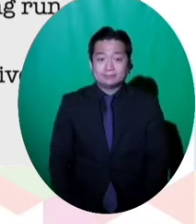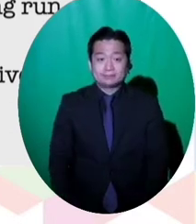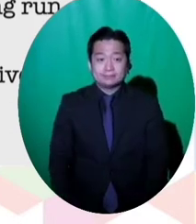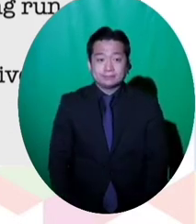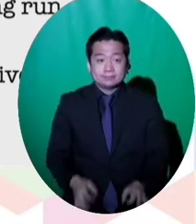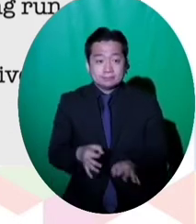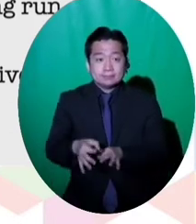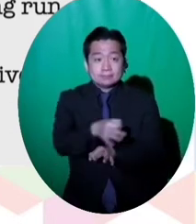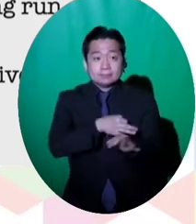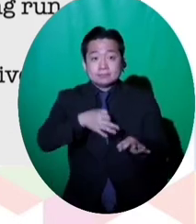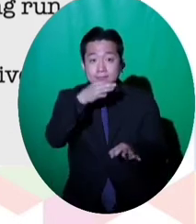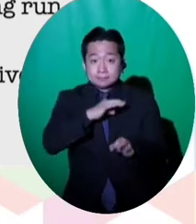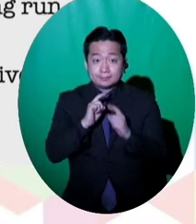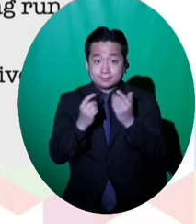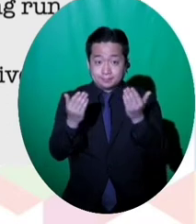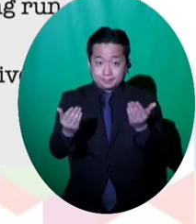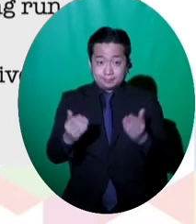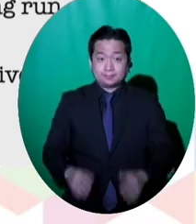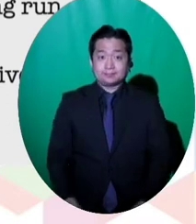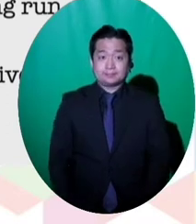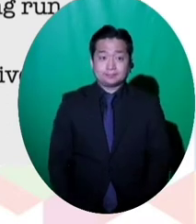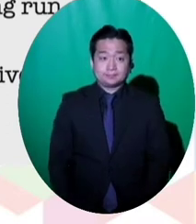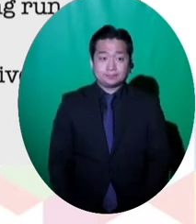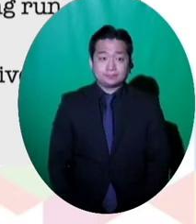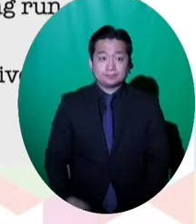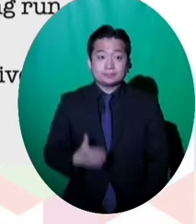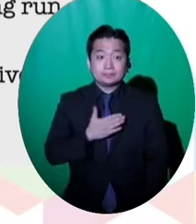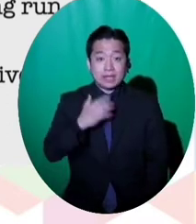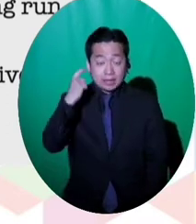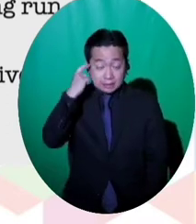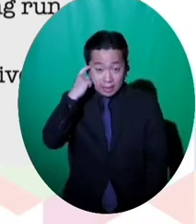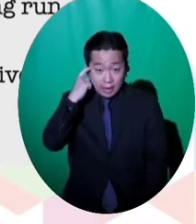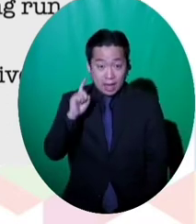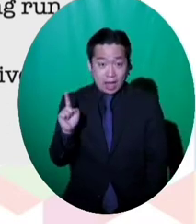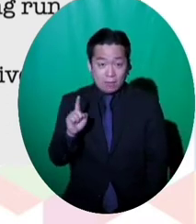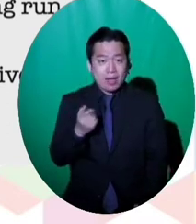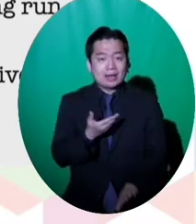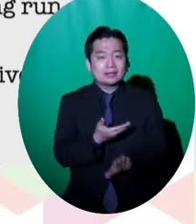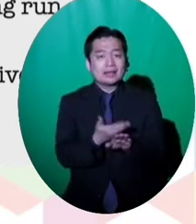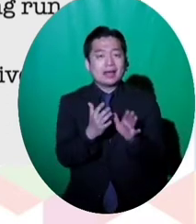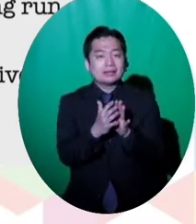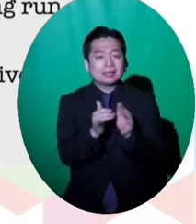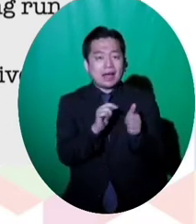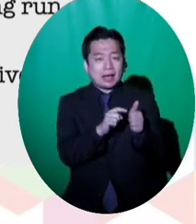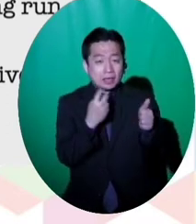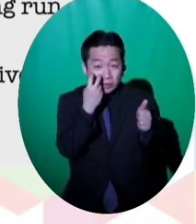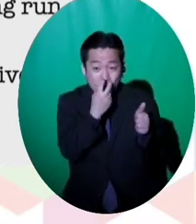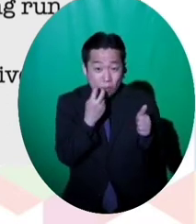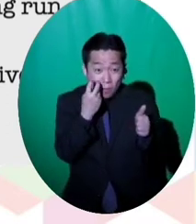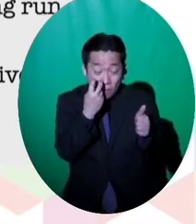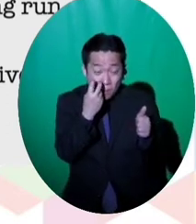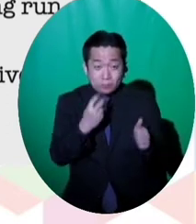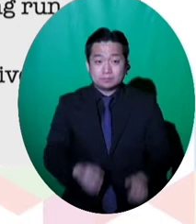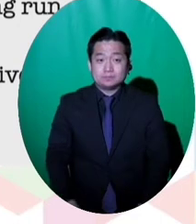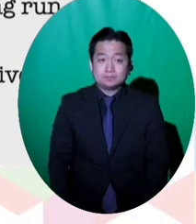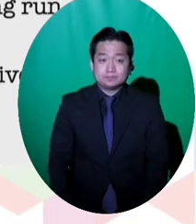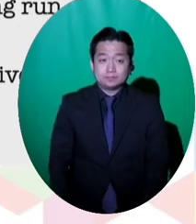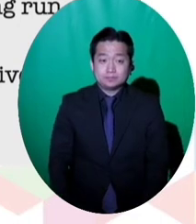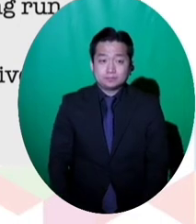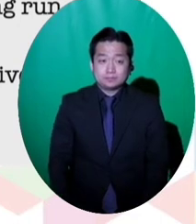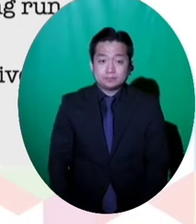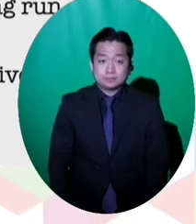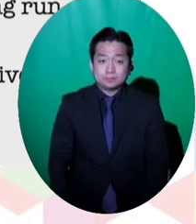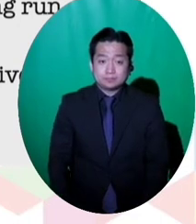first and foremost a moral commitment, but I believe it's also very important to show that it is an